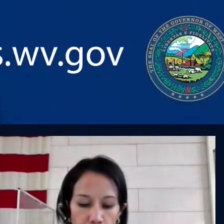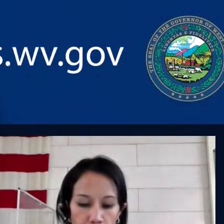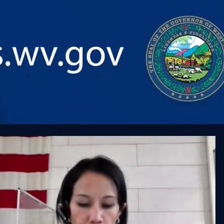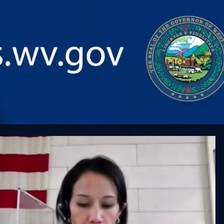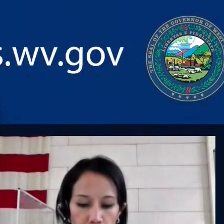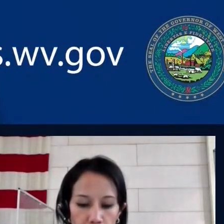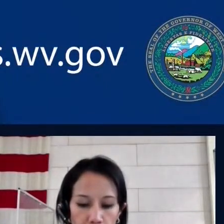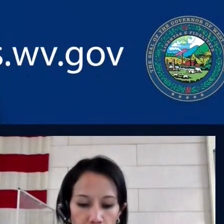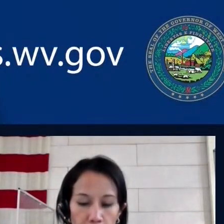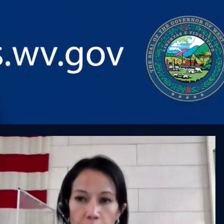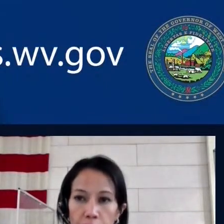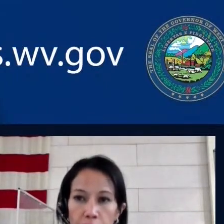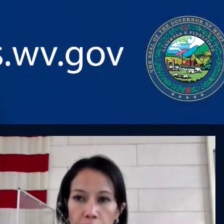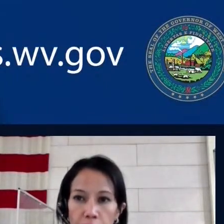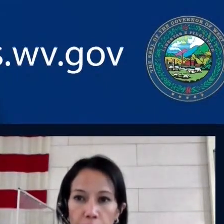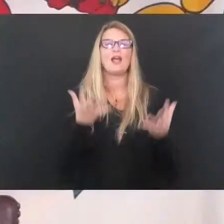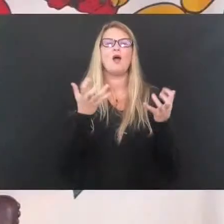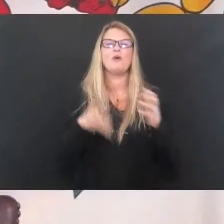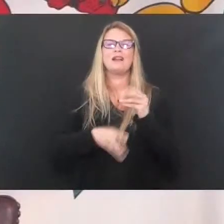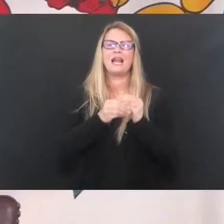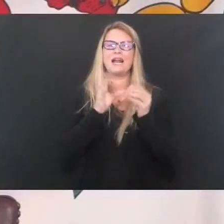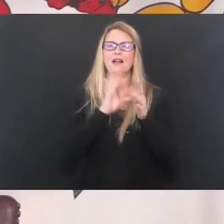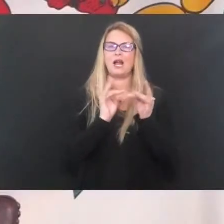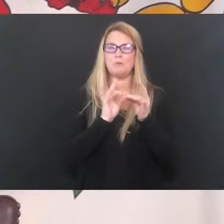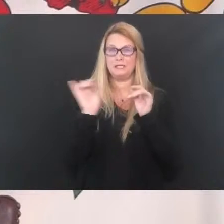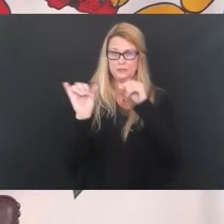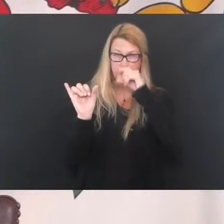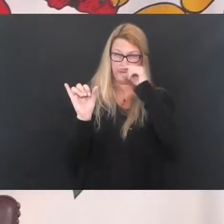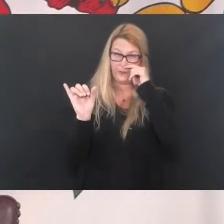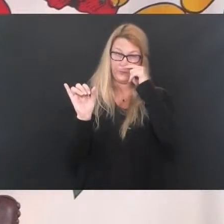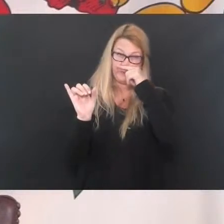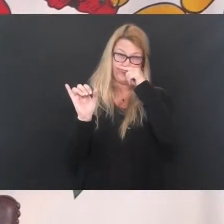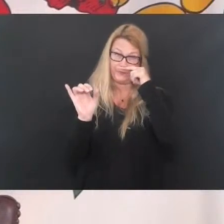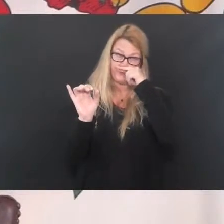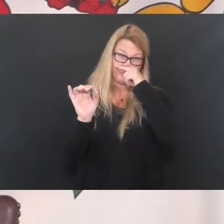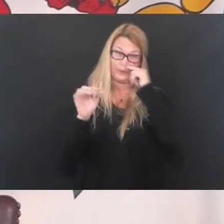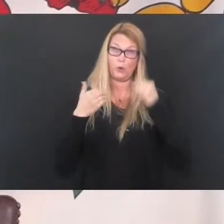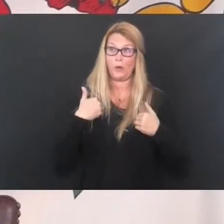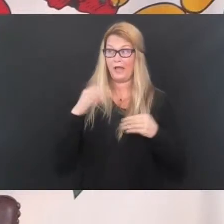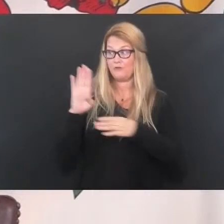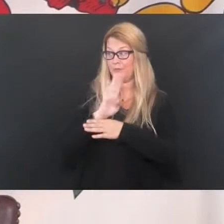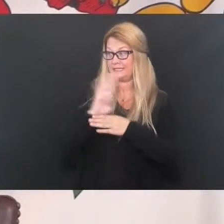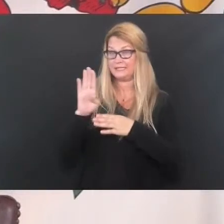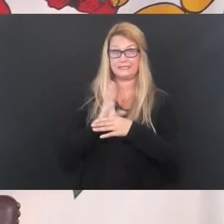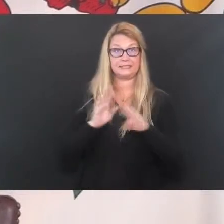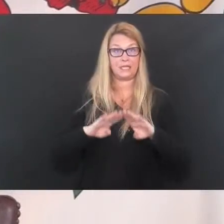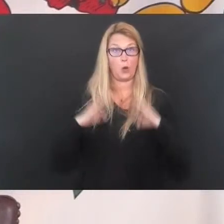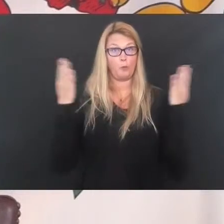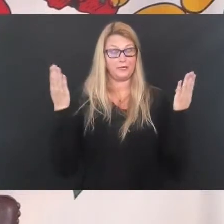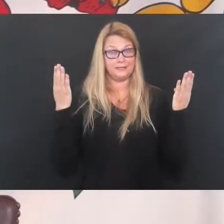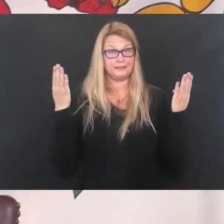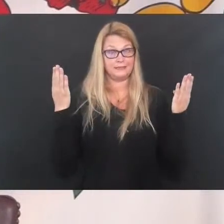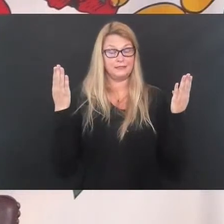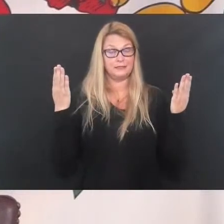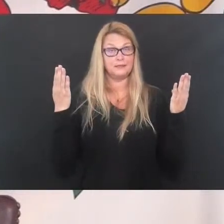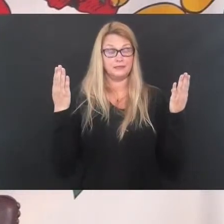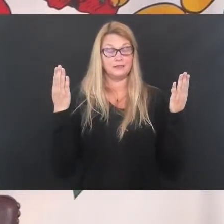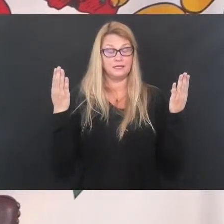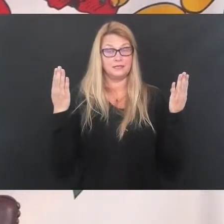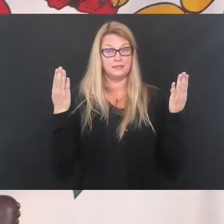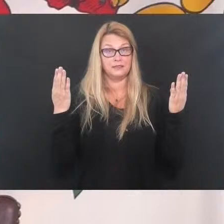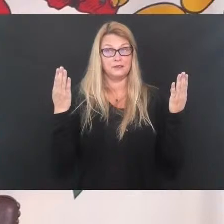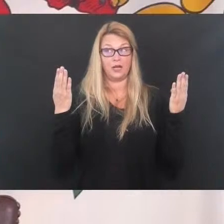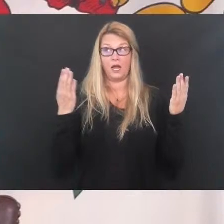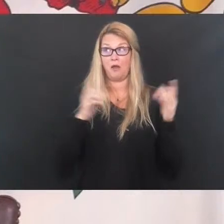Go back. I want to add one other thing. Charles, we not only do we have our businesses that are opened up, but we've, I think the date